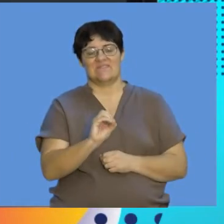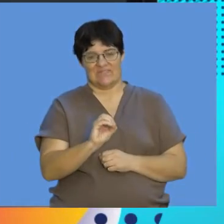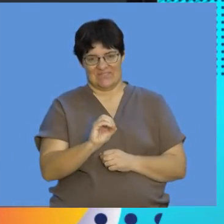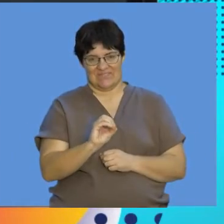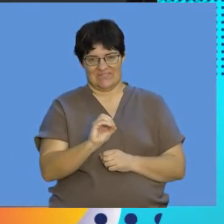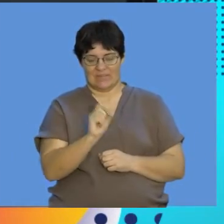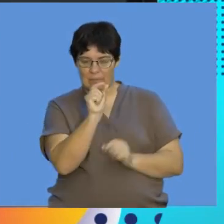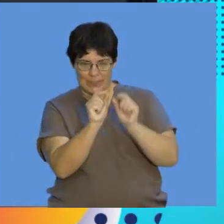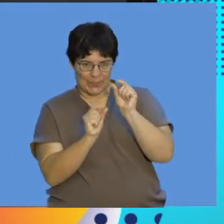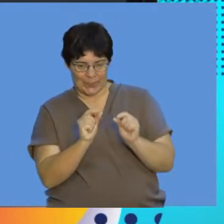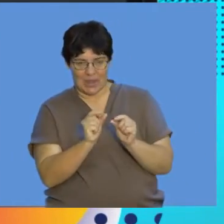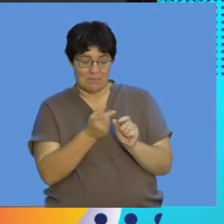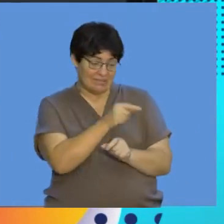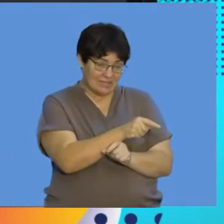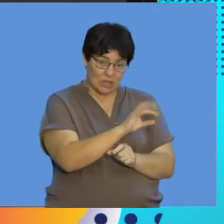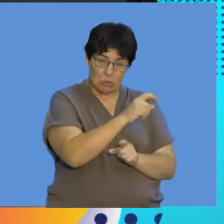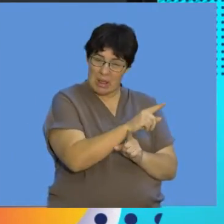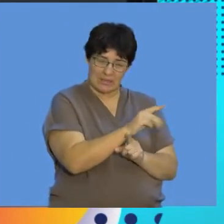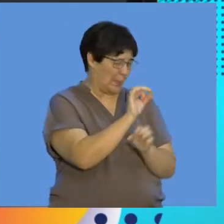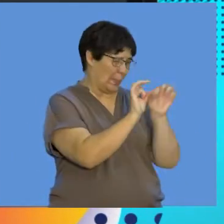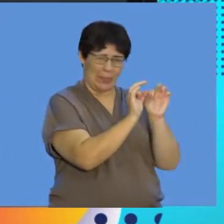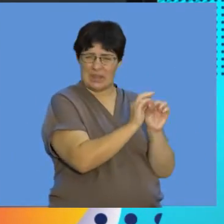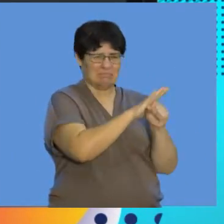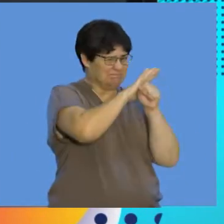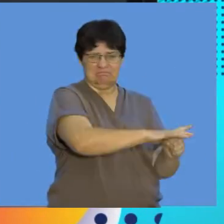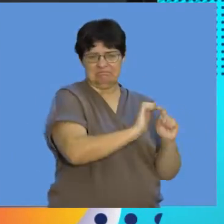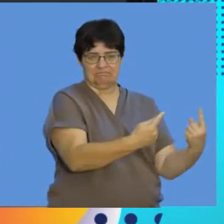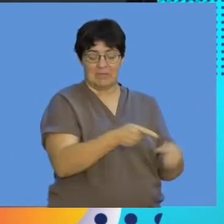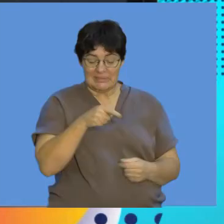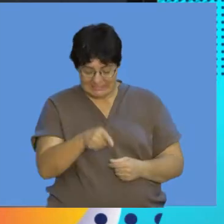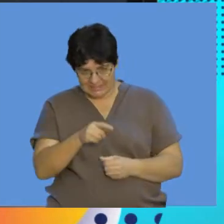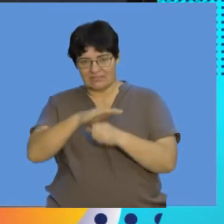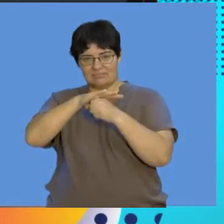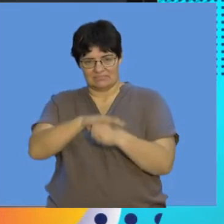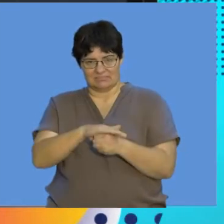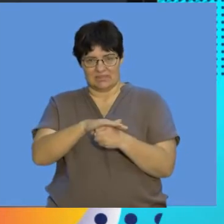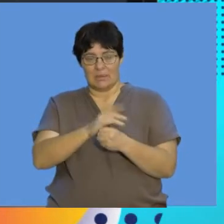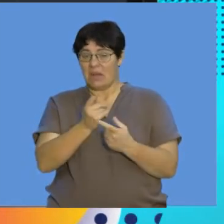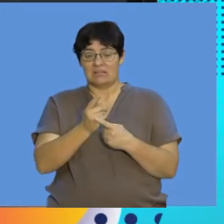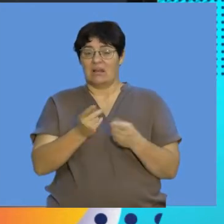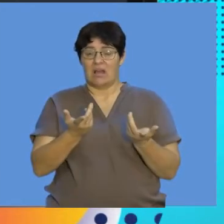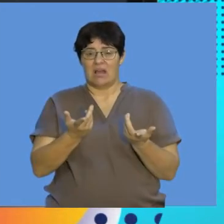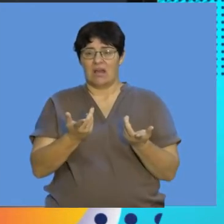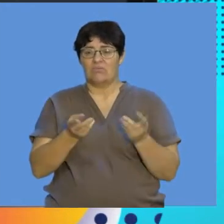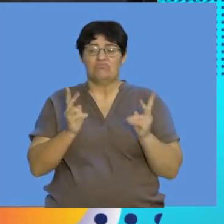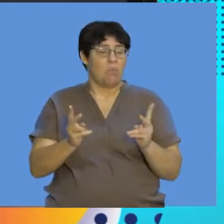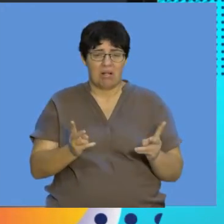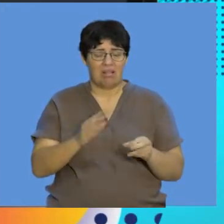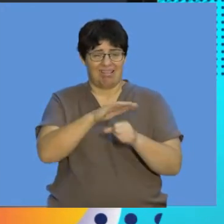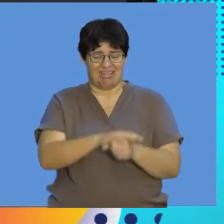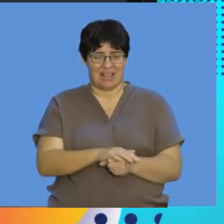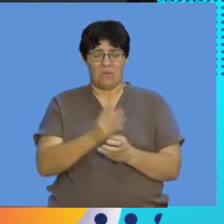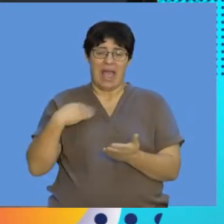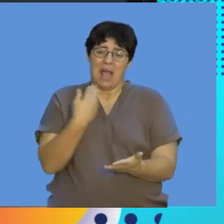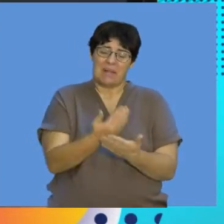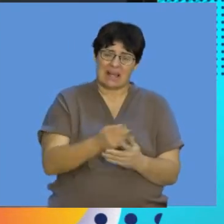is comparatively greater than those of a solid. But beyond that, you cannot compress a liquid, okay, which has got a wide range of